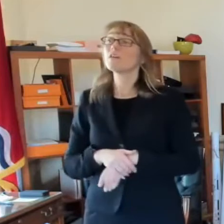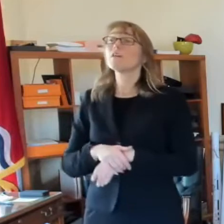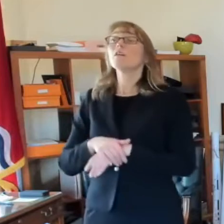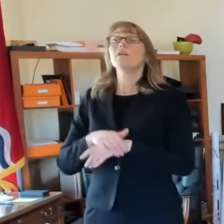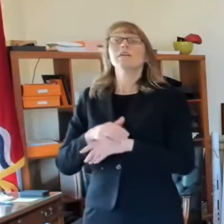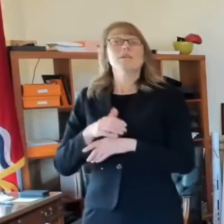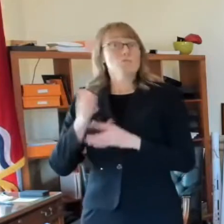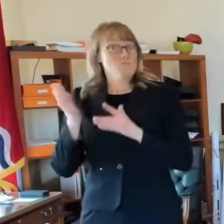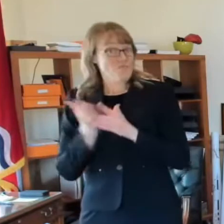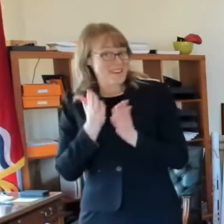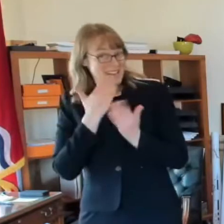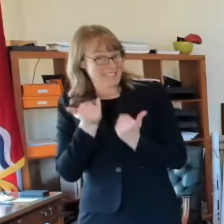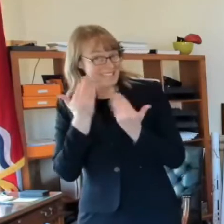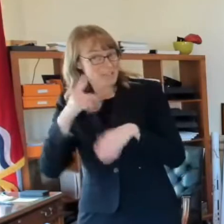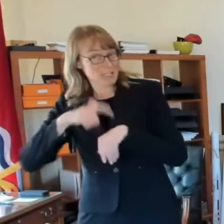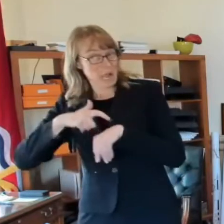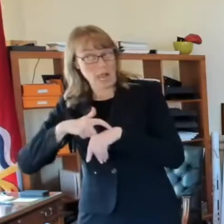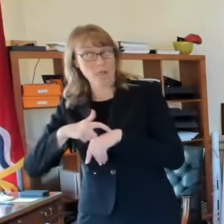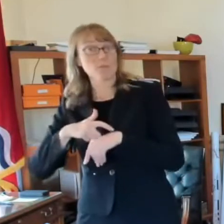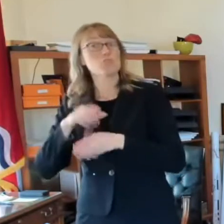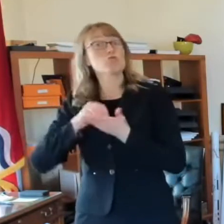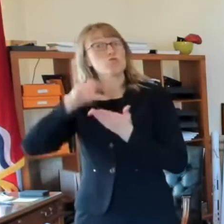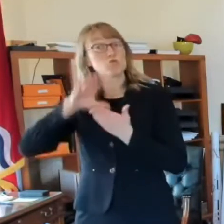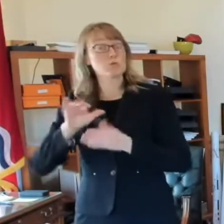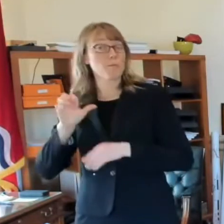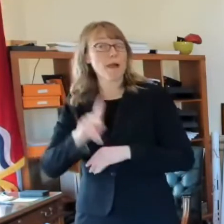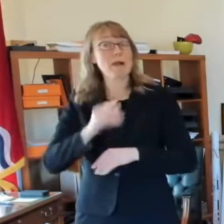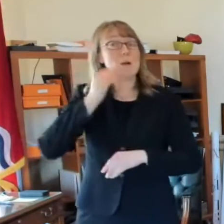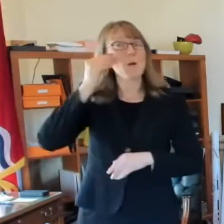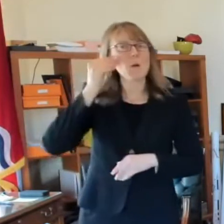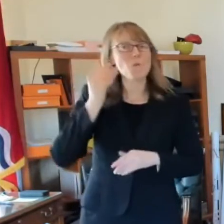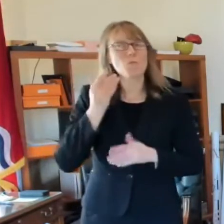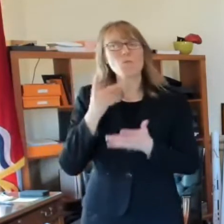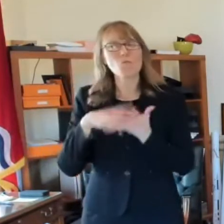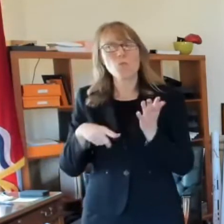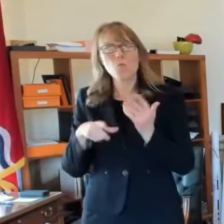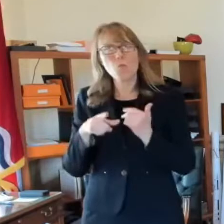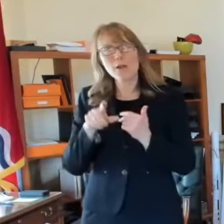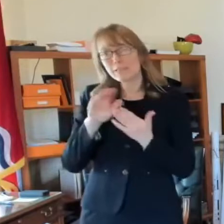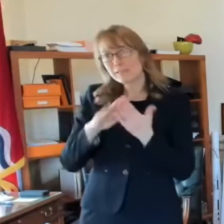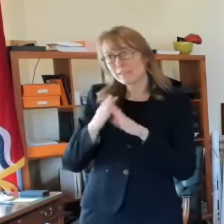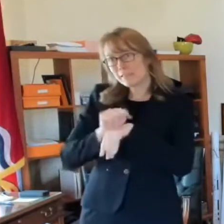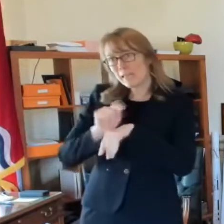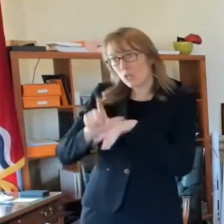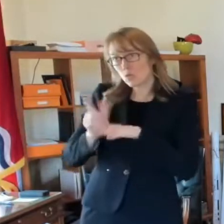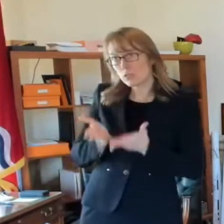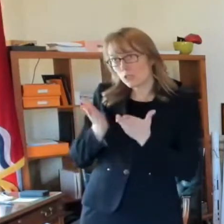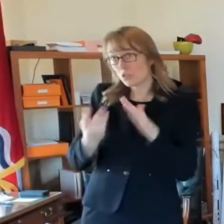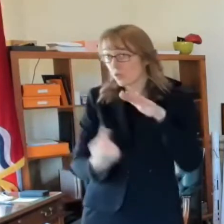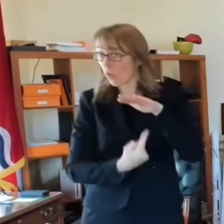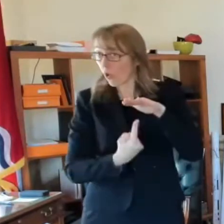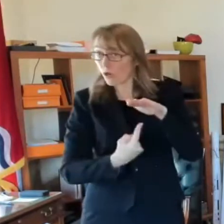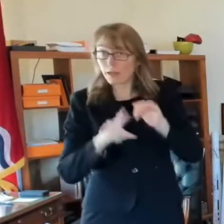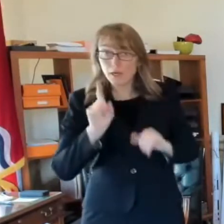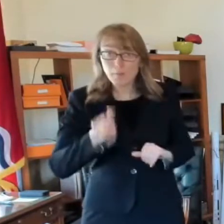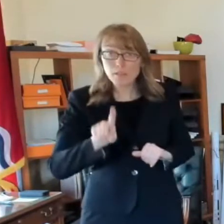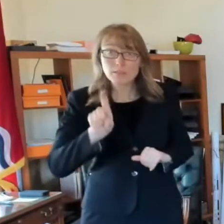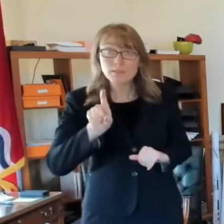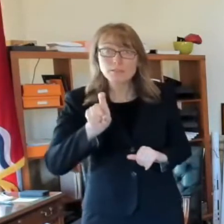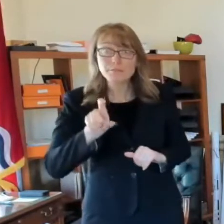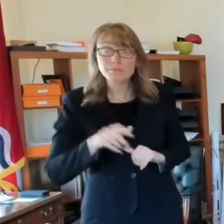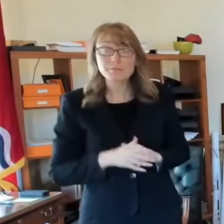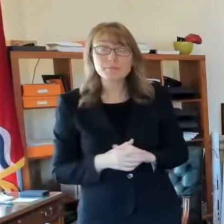from Blair, Mayor, about college students, especially college students who will be returning home to the city of St. Louis for the